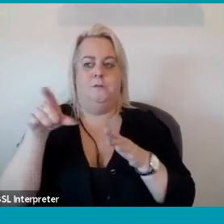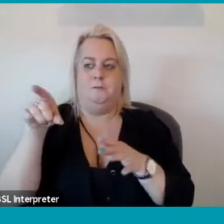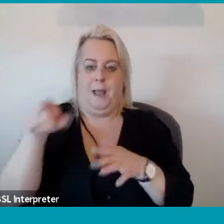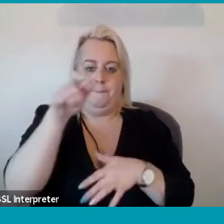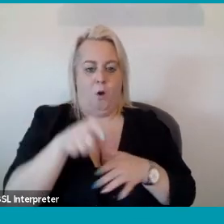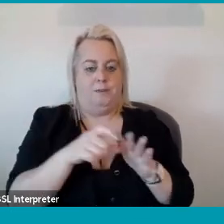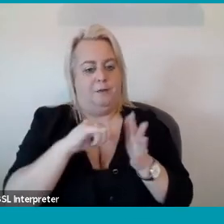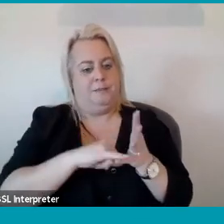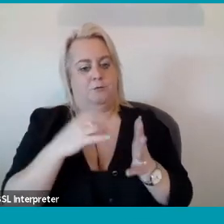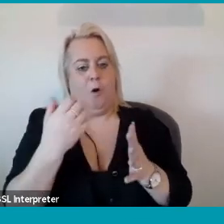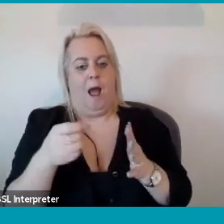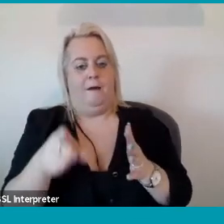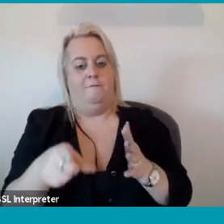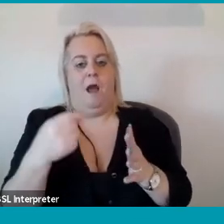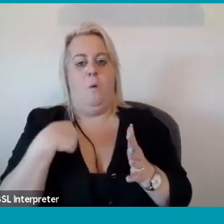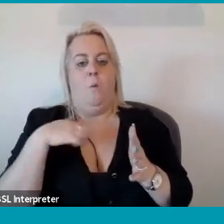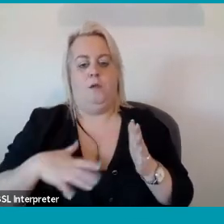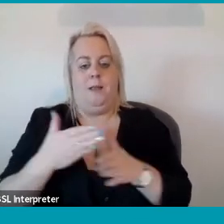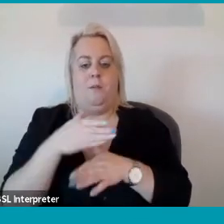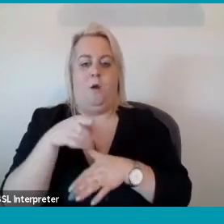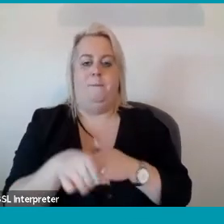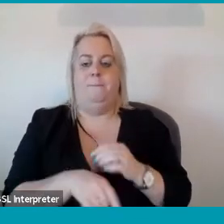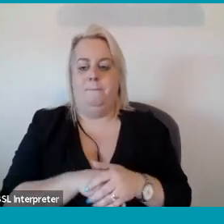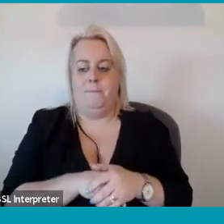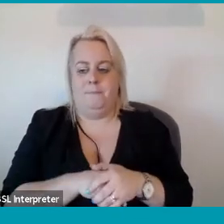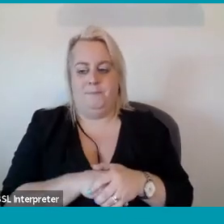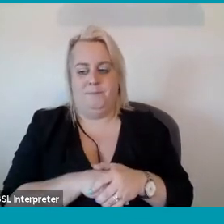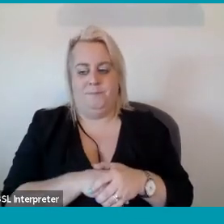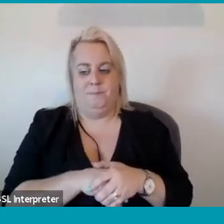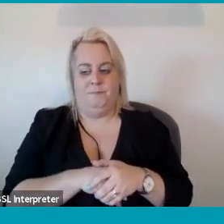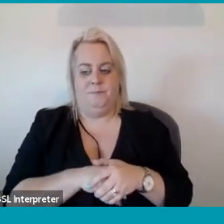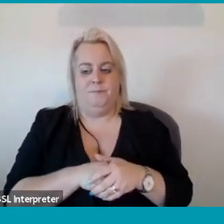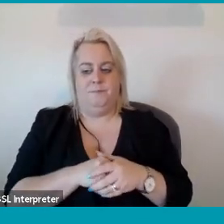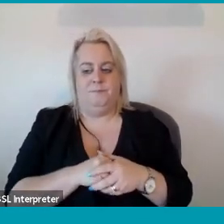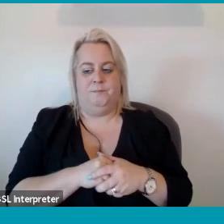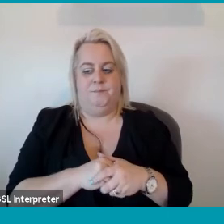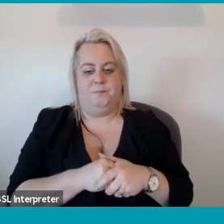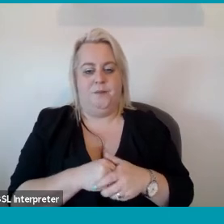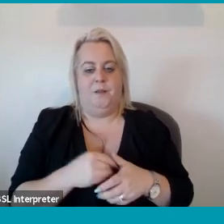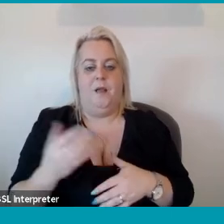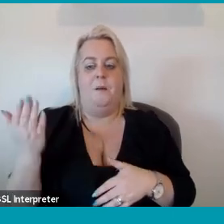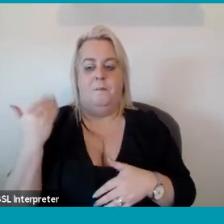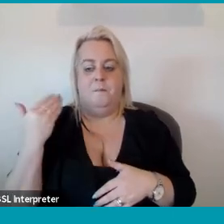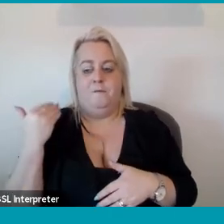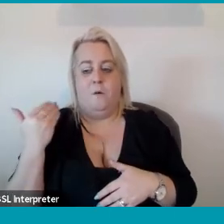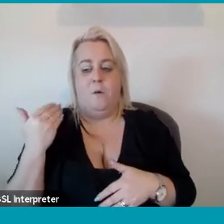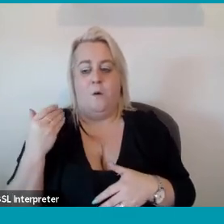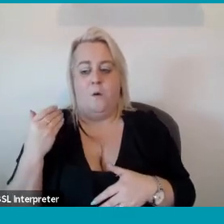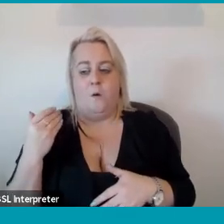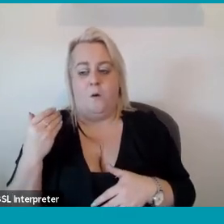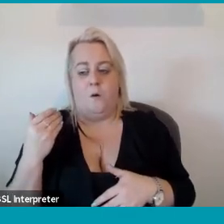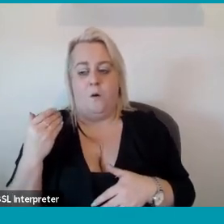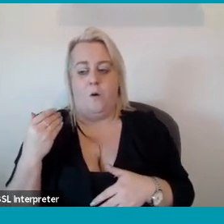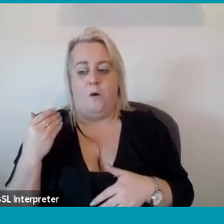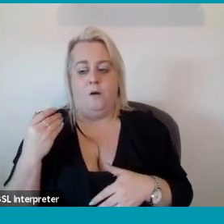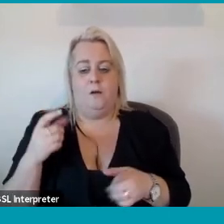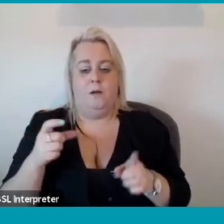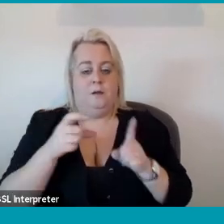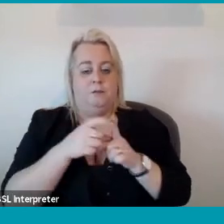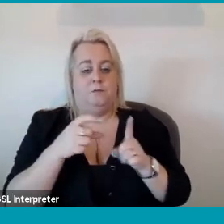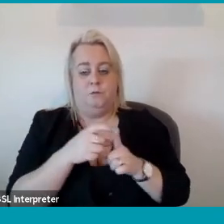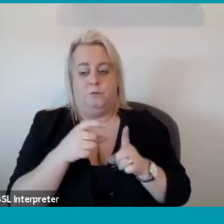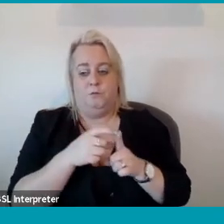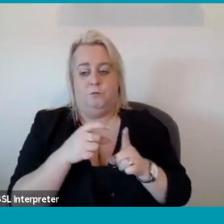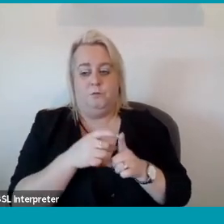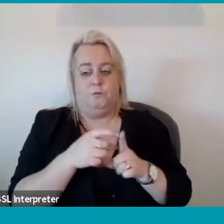My daughters at the time were at university and were doing kind of hospitality jobs to get them through university. Much as I adore my daughters, this